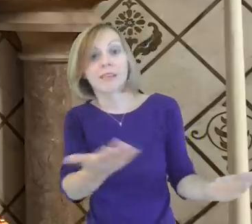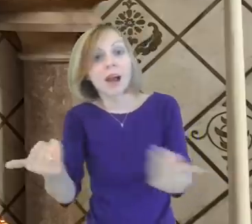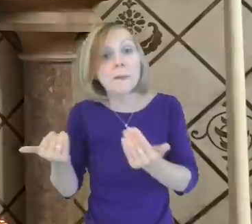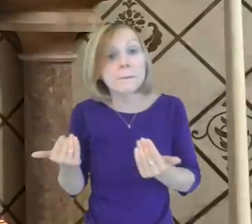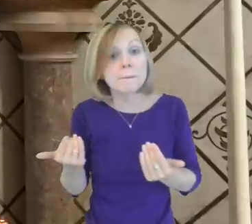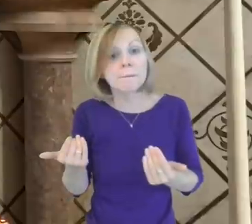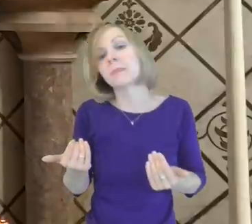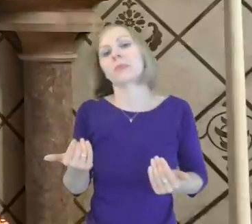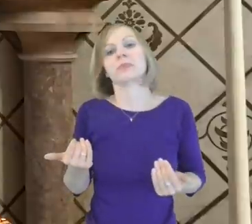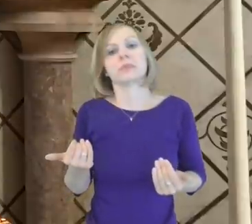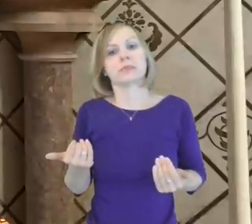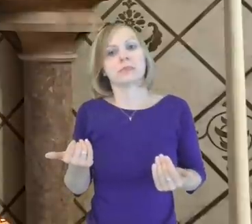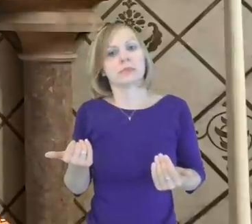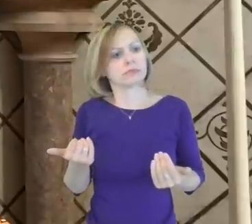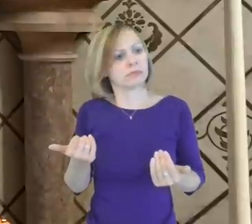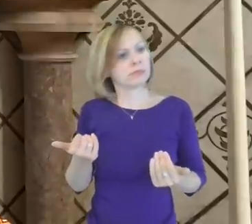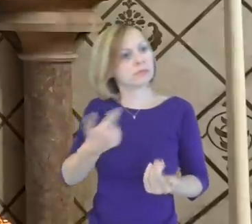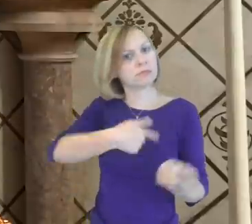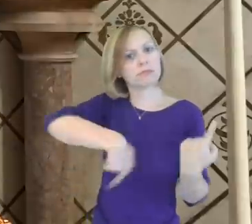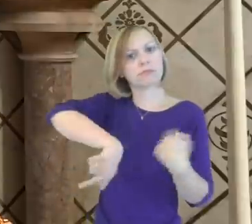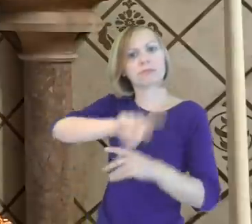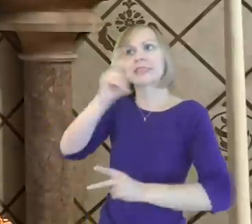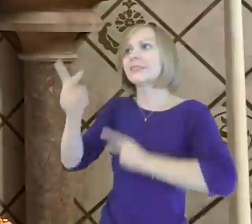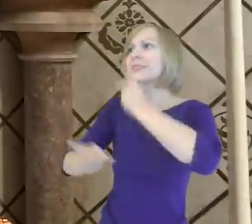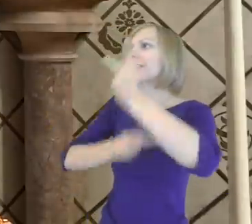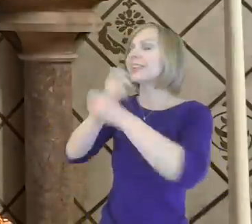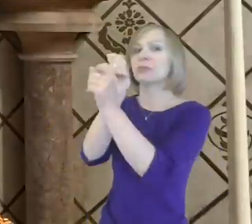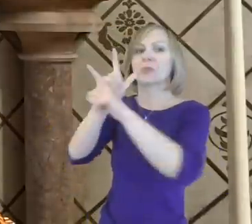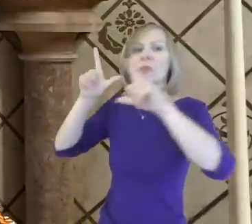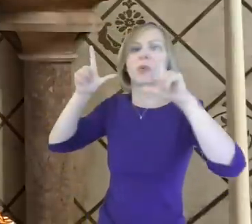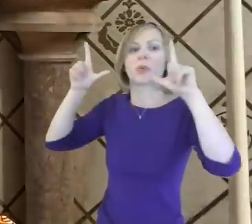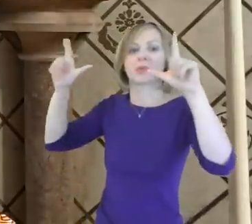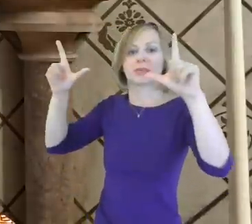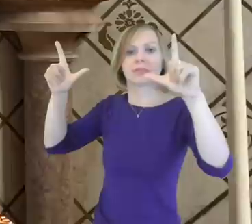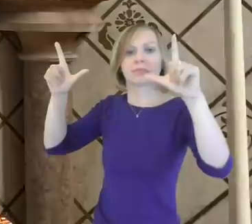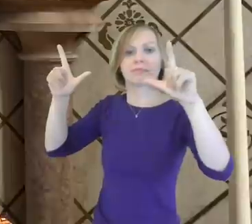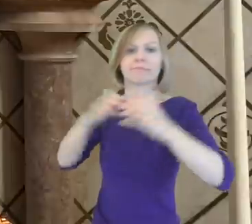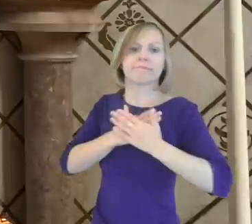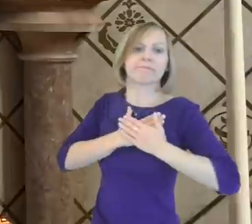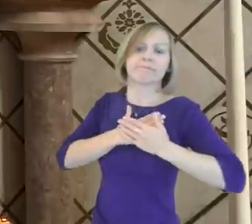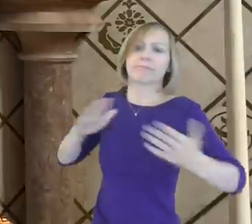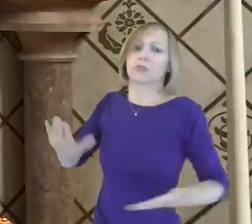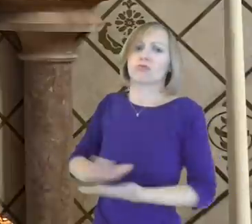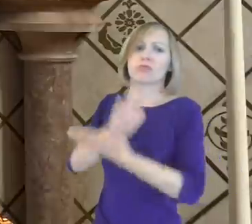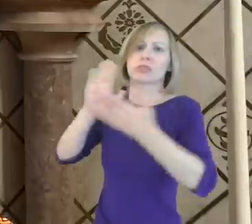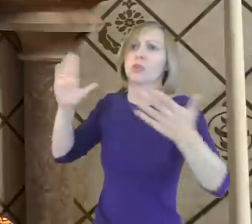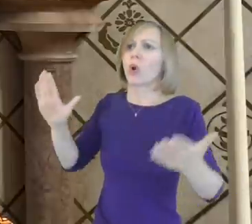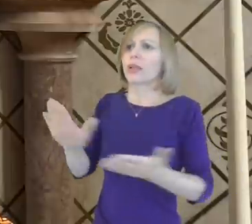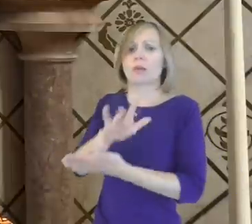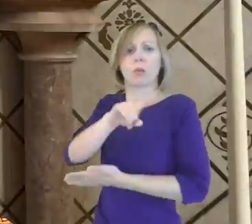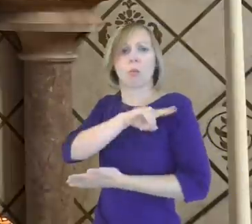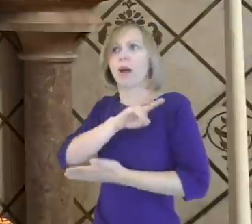Come, let us sing unto the Lord. Let us heartily rejoice in the strength of